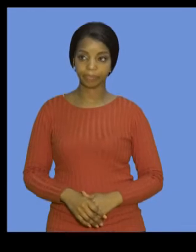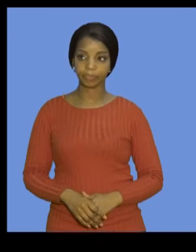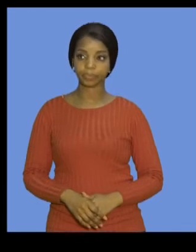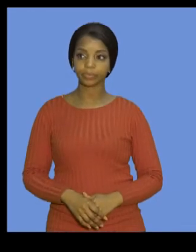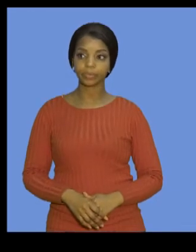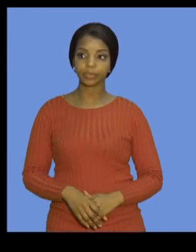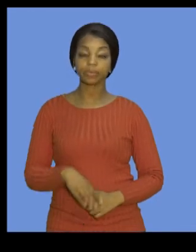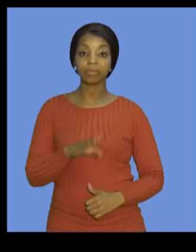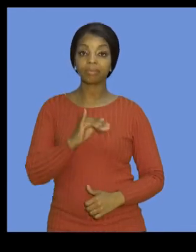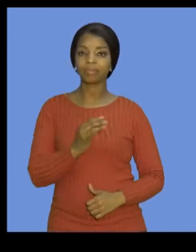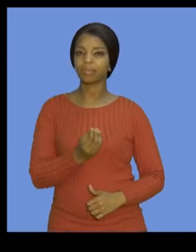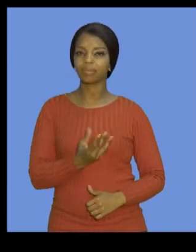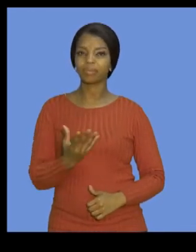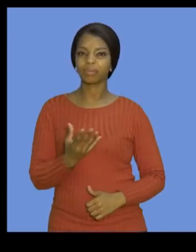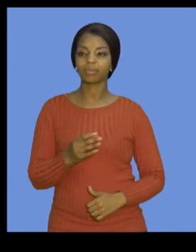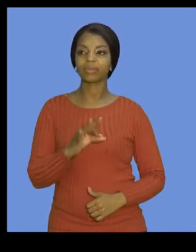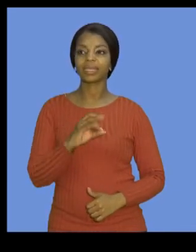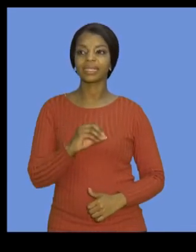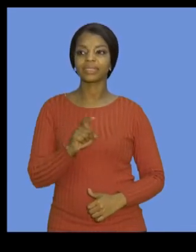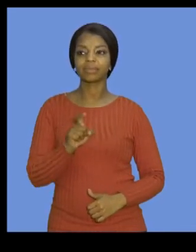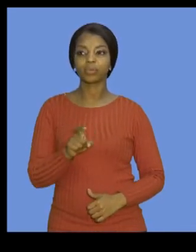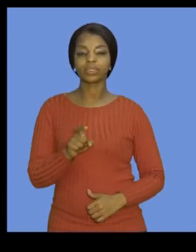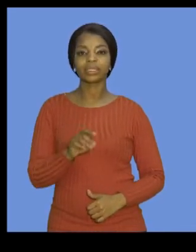I will actually be